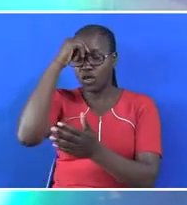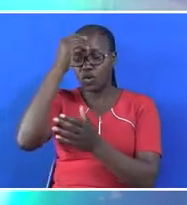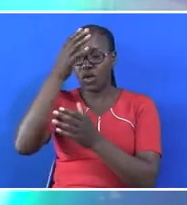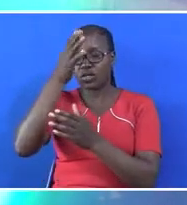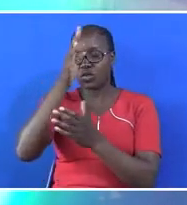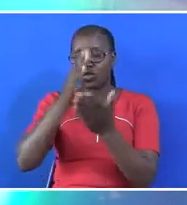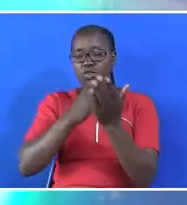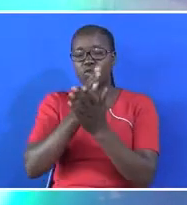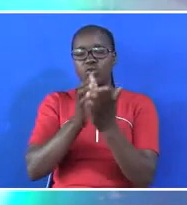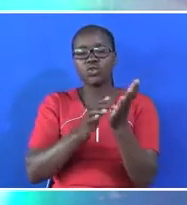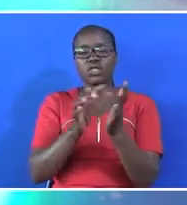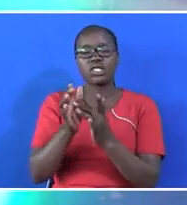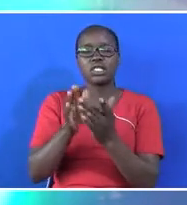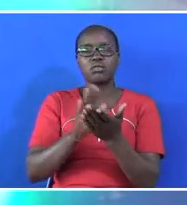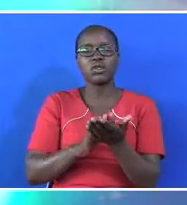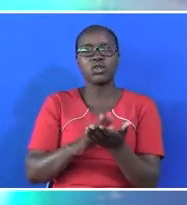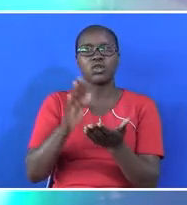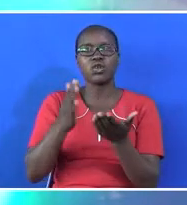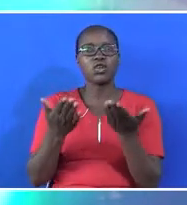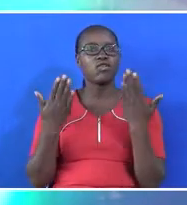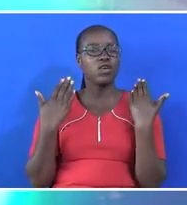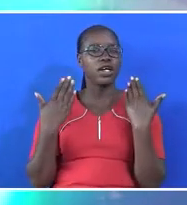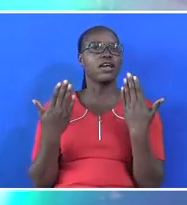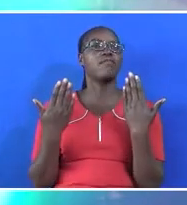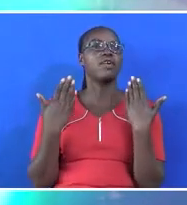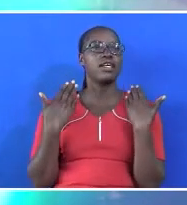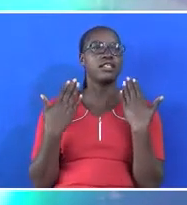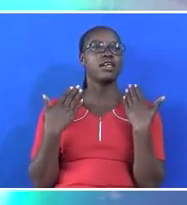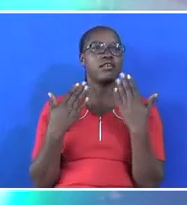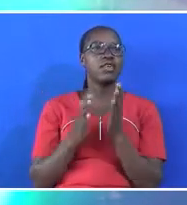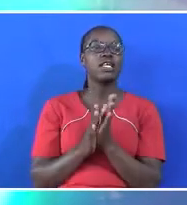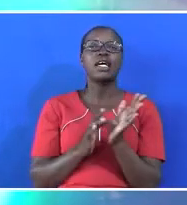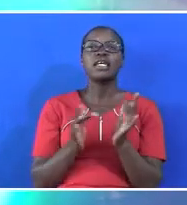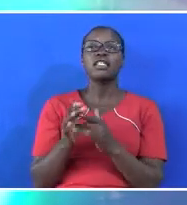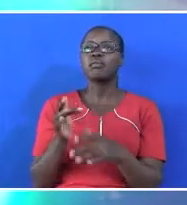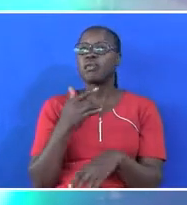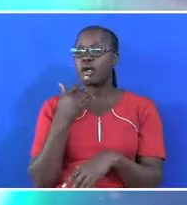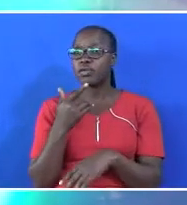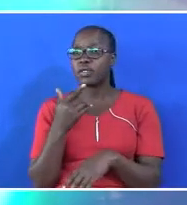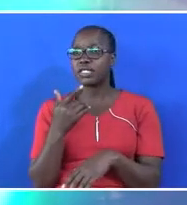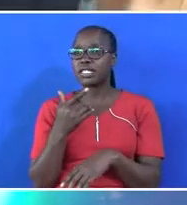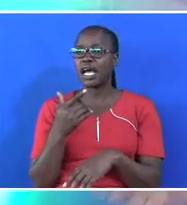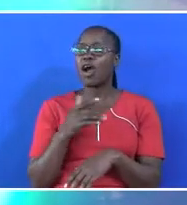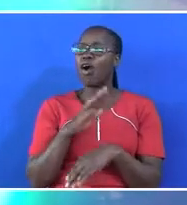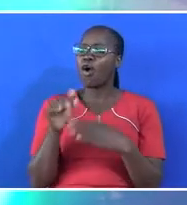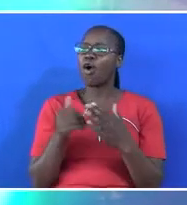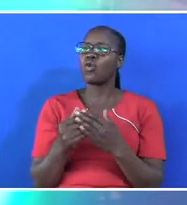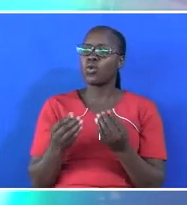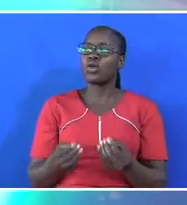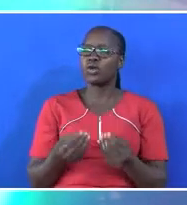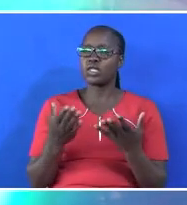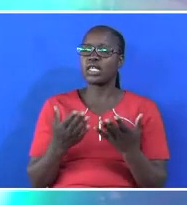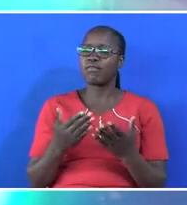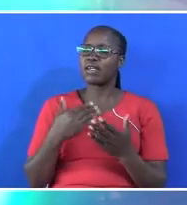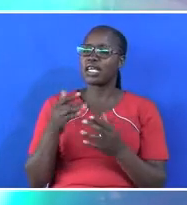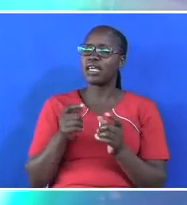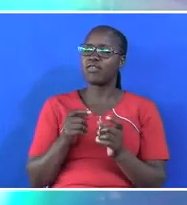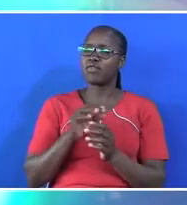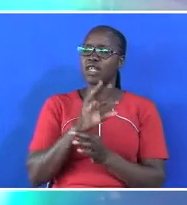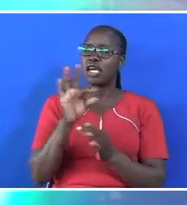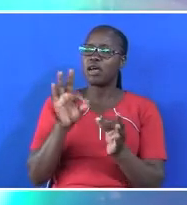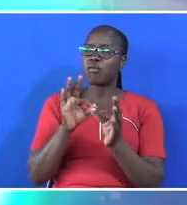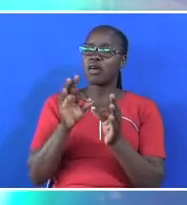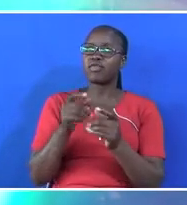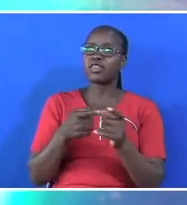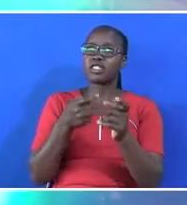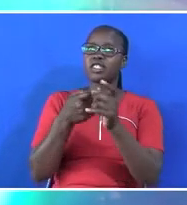through Jesus, be glory forever and ever. The Bible says that every good gift and every perfect gift is from